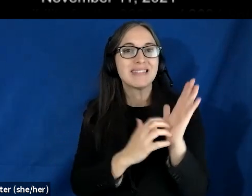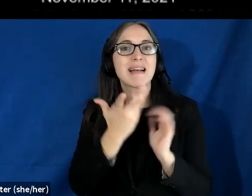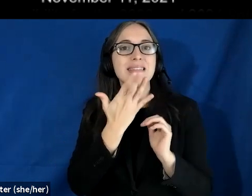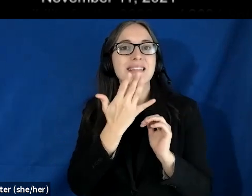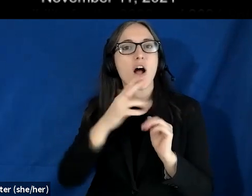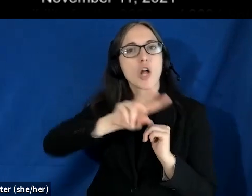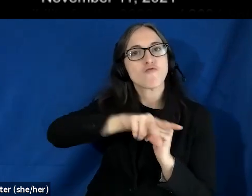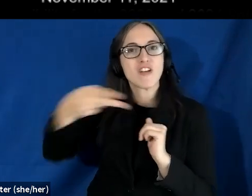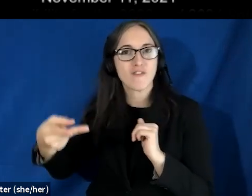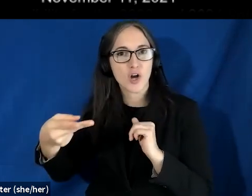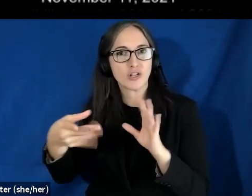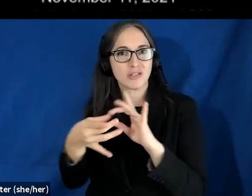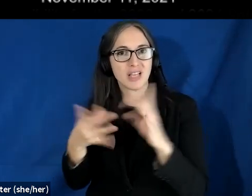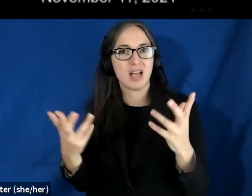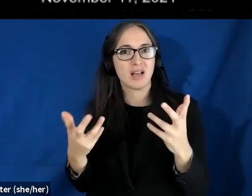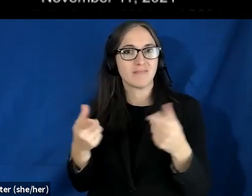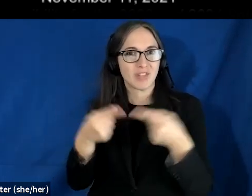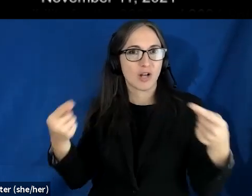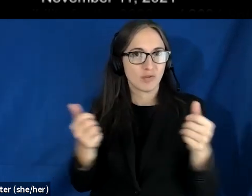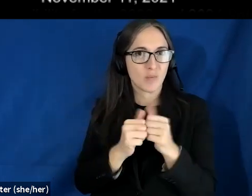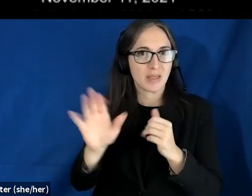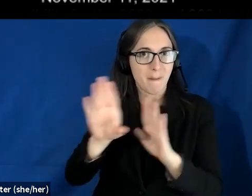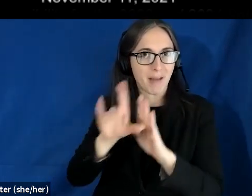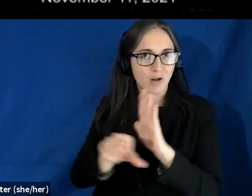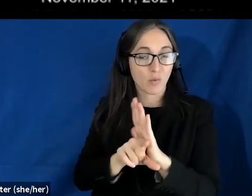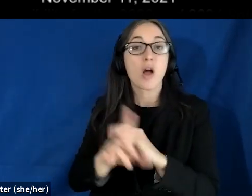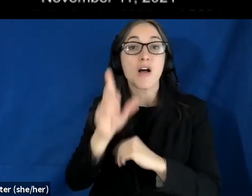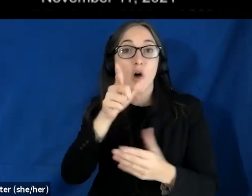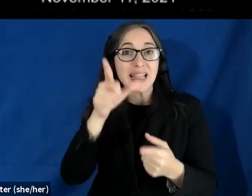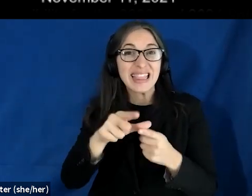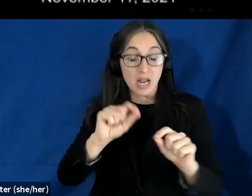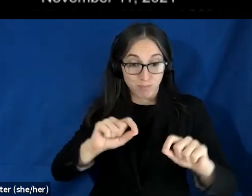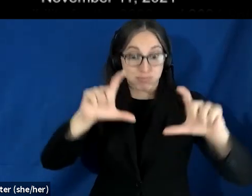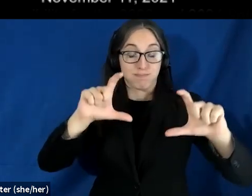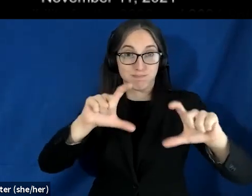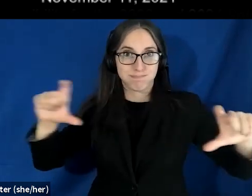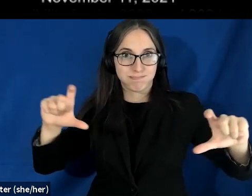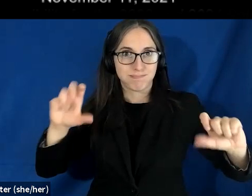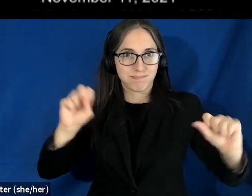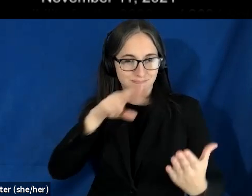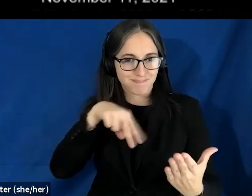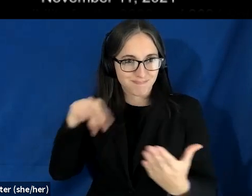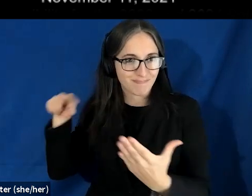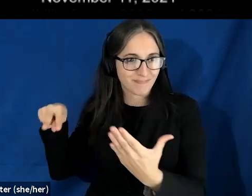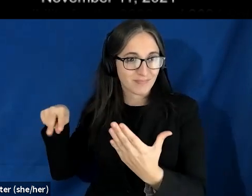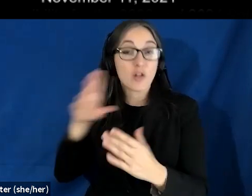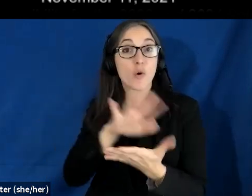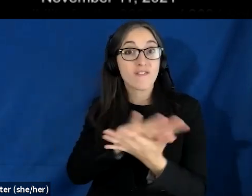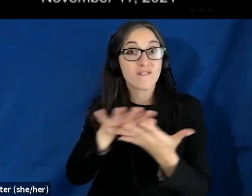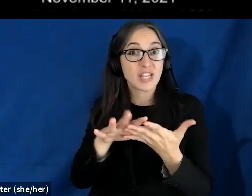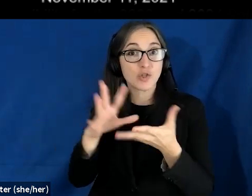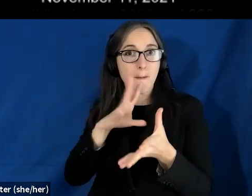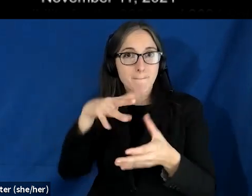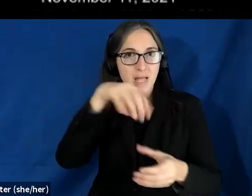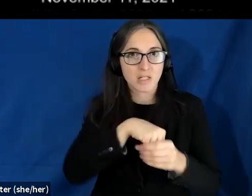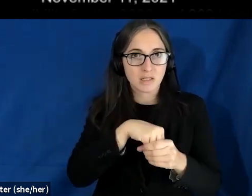to increase the size of the letters on the screen. These features are built in. They used to be